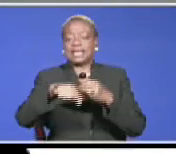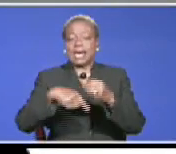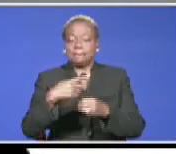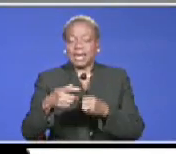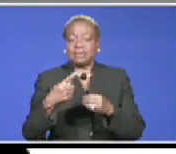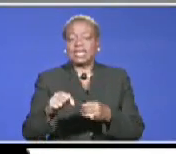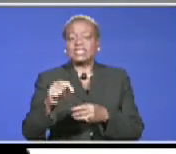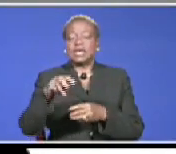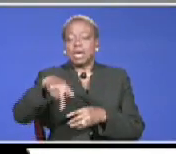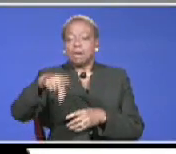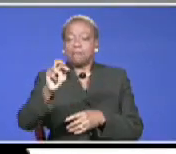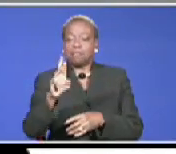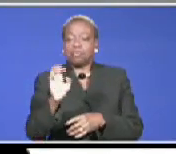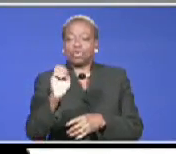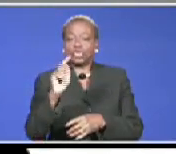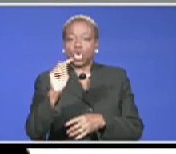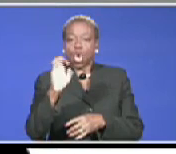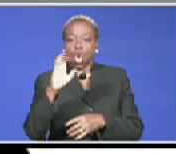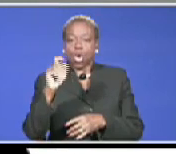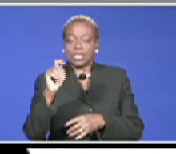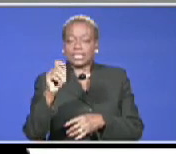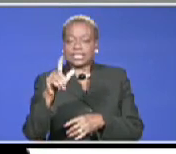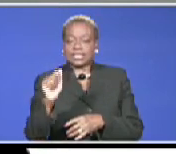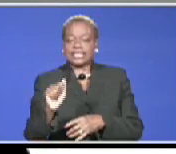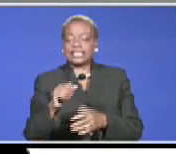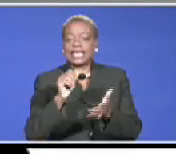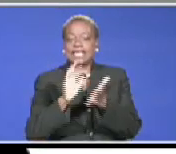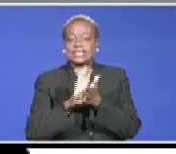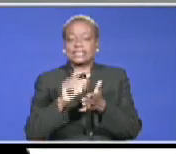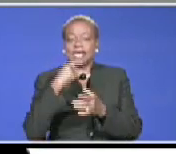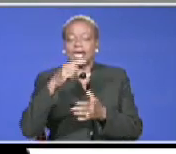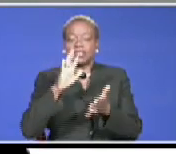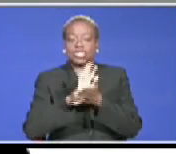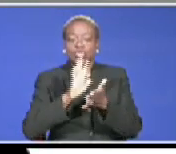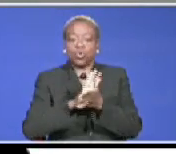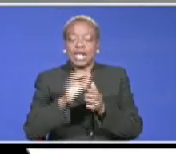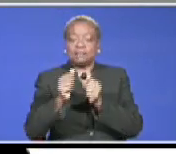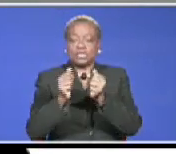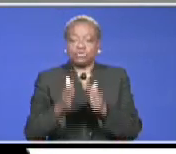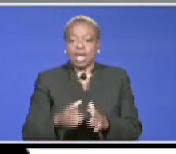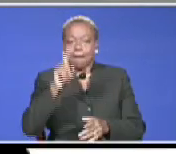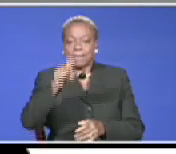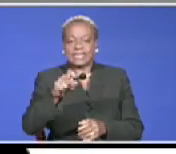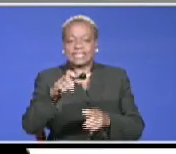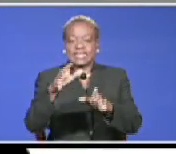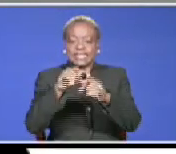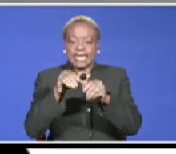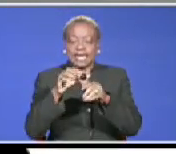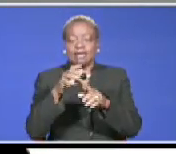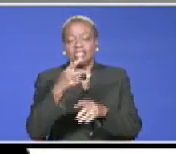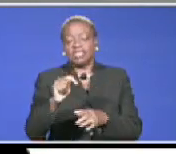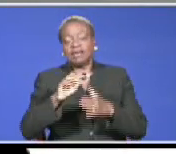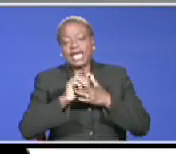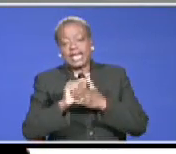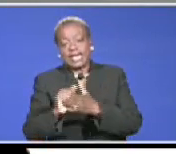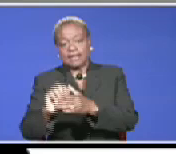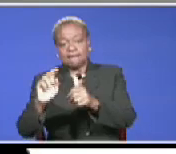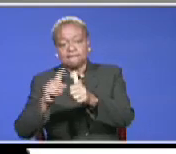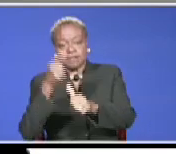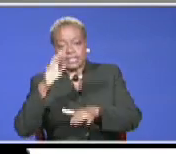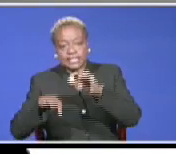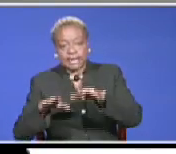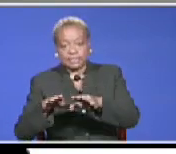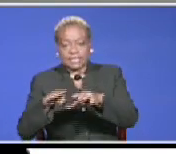global spread. Minister Lloyd says the school administrator is to take the lead in any case. Here's the first step he said they should